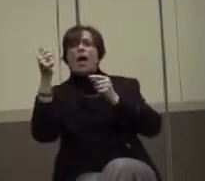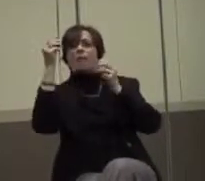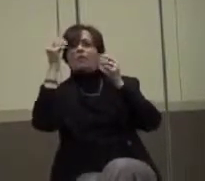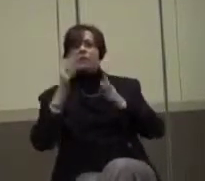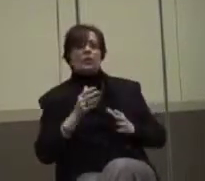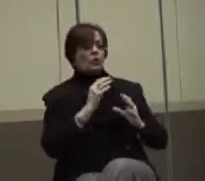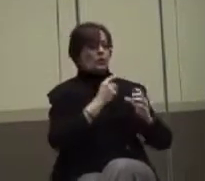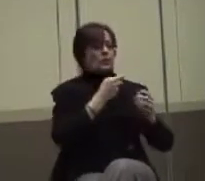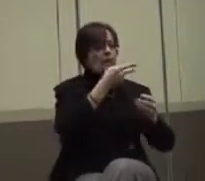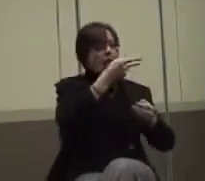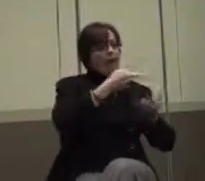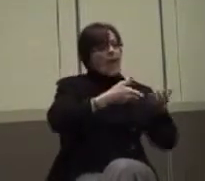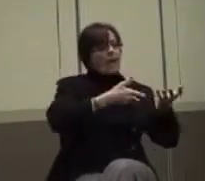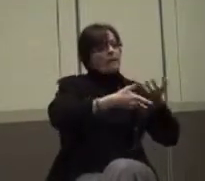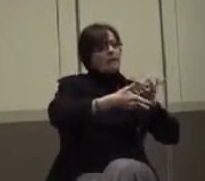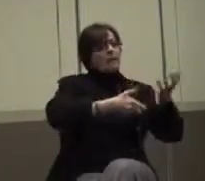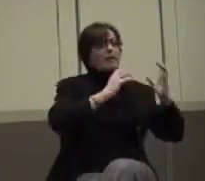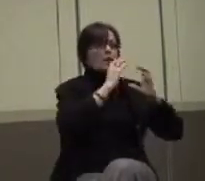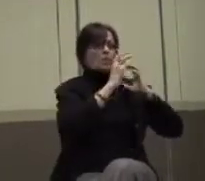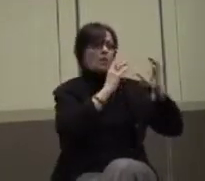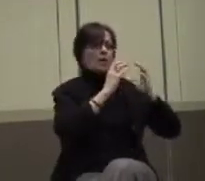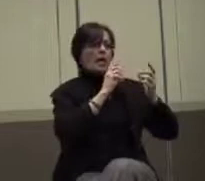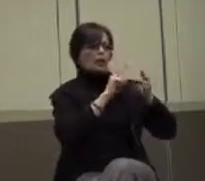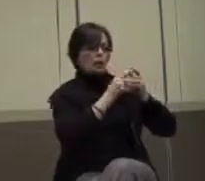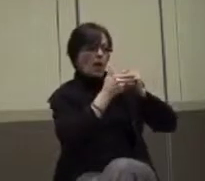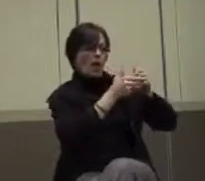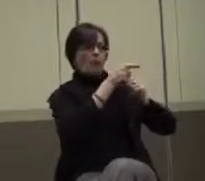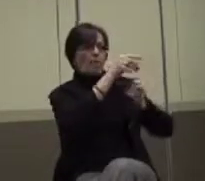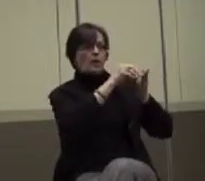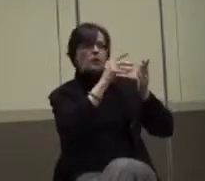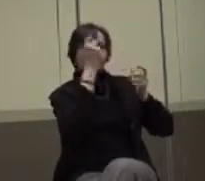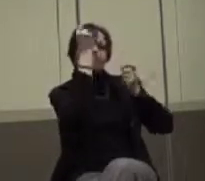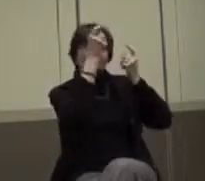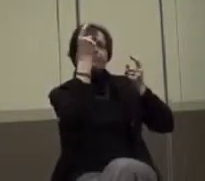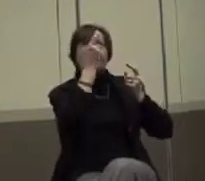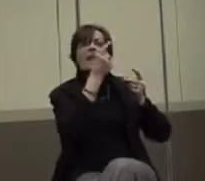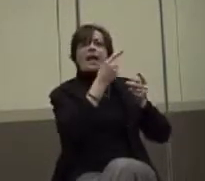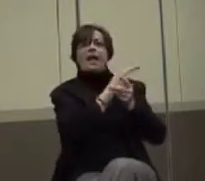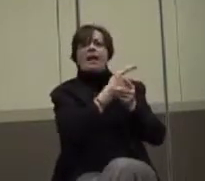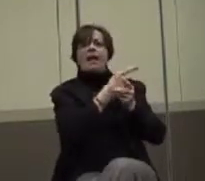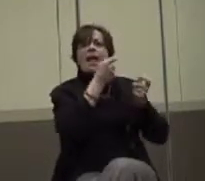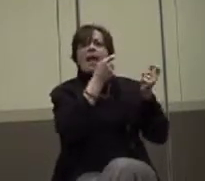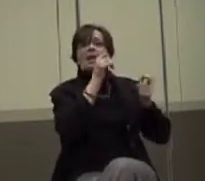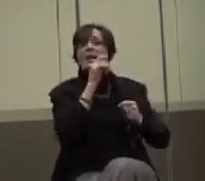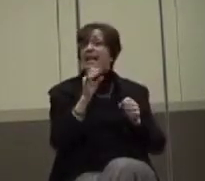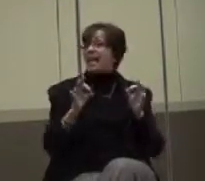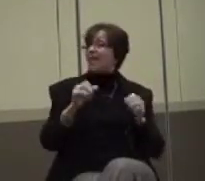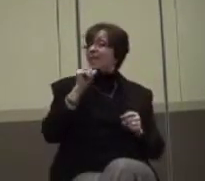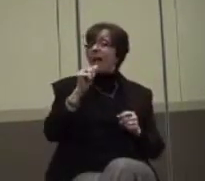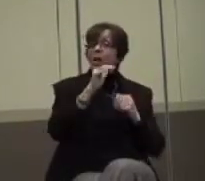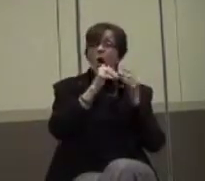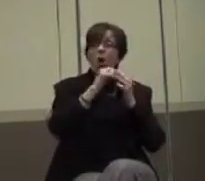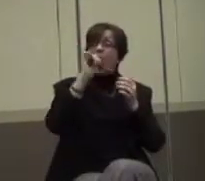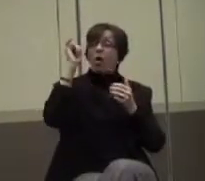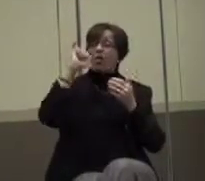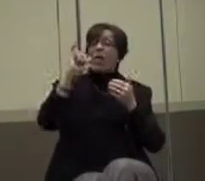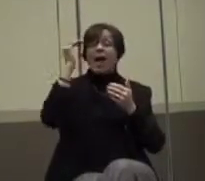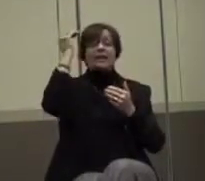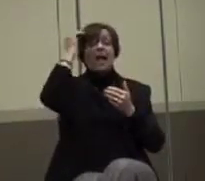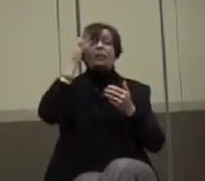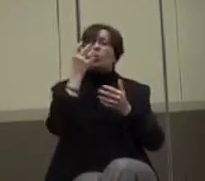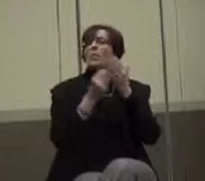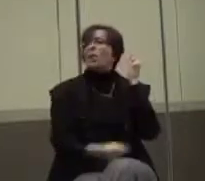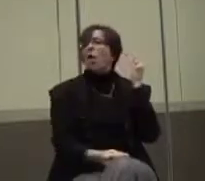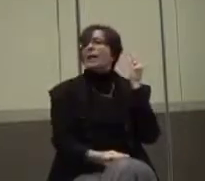the student gets to the point of being able to handle that? Because if you don't, all that knowledge is going to be lost when the child moves to the